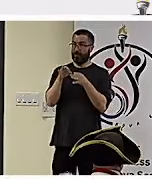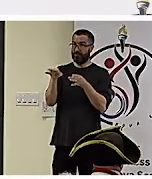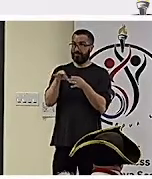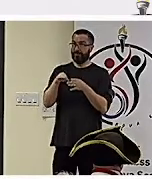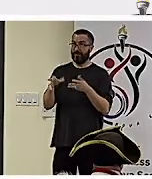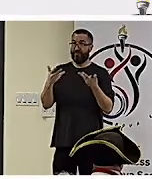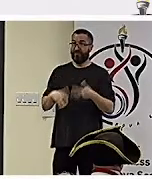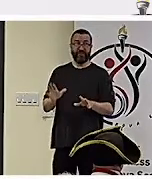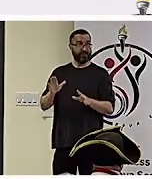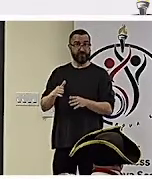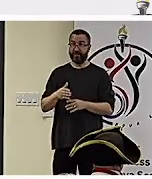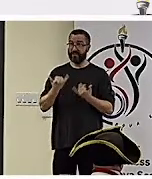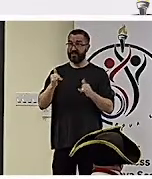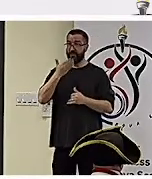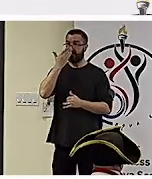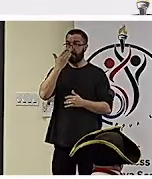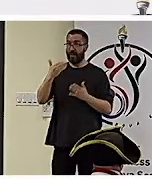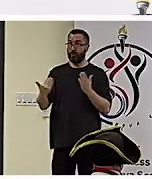paint.